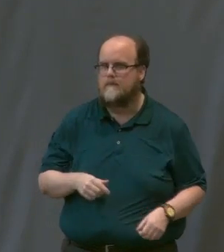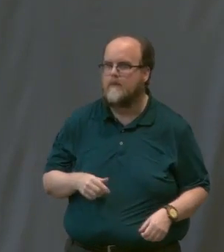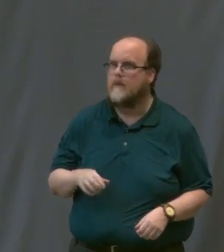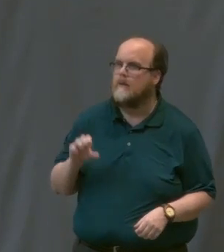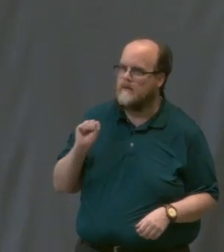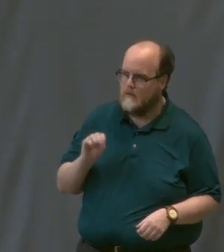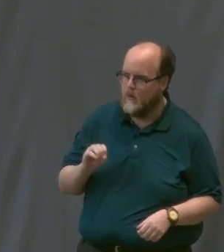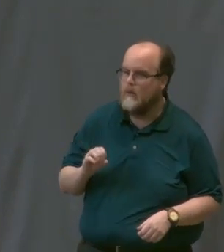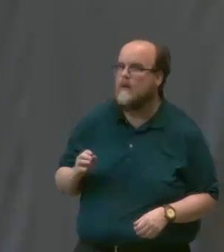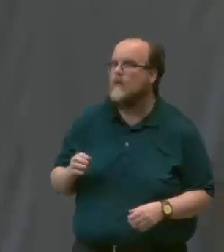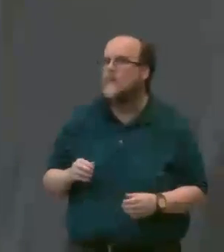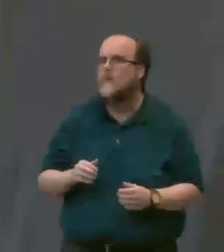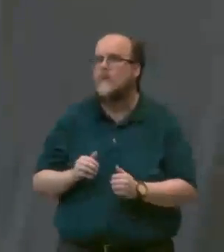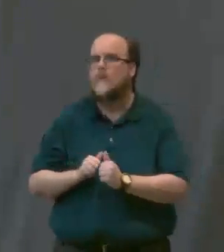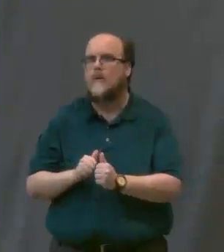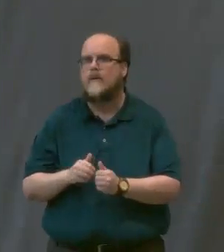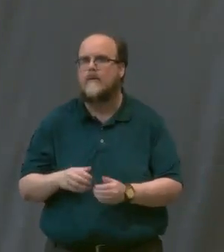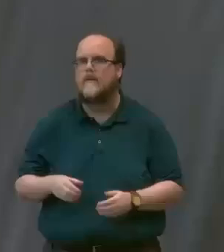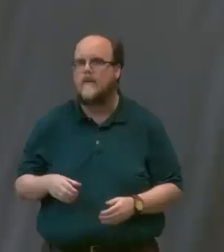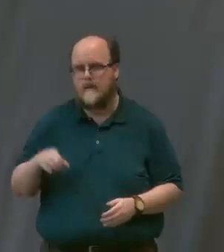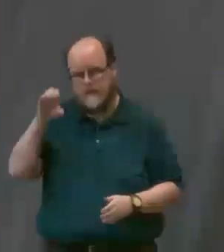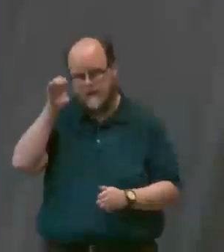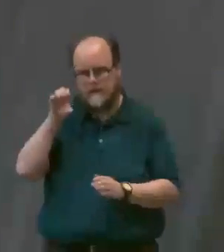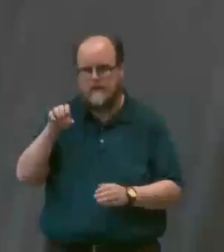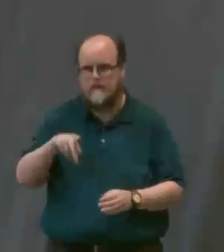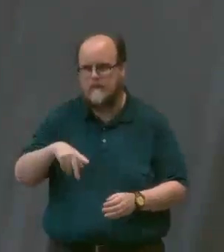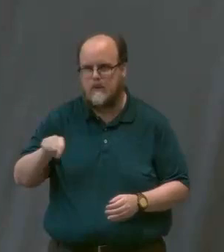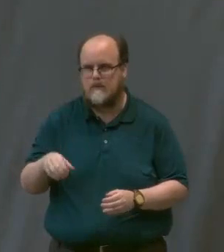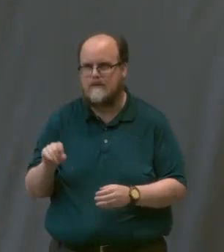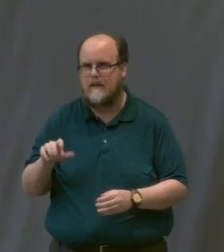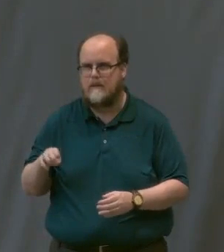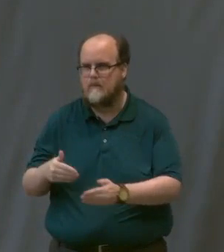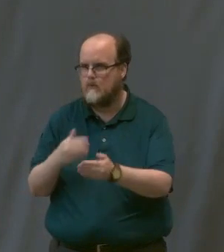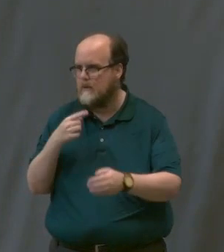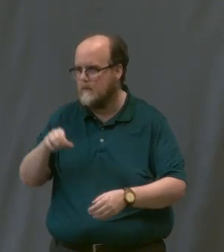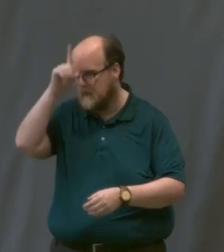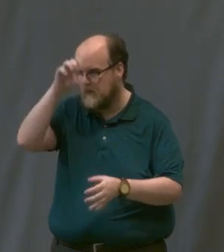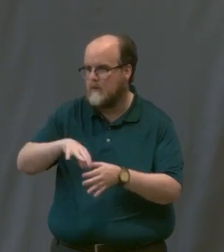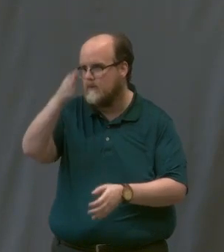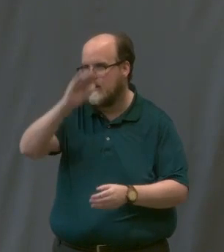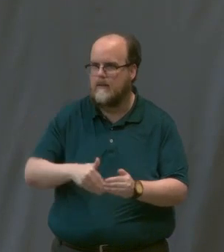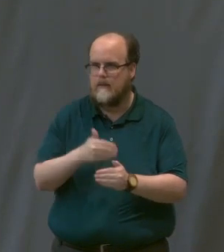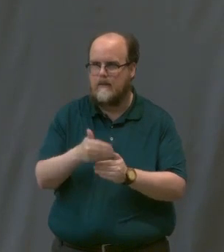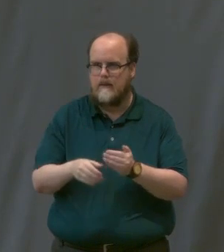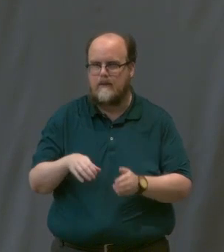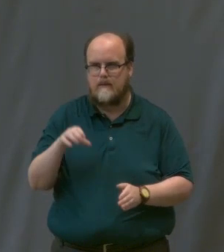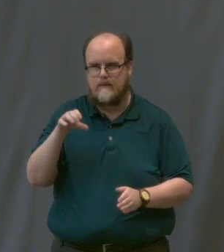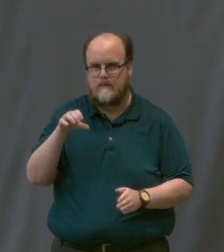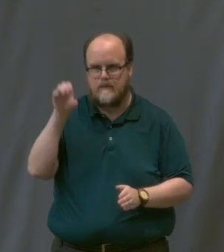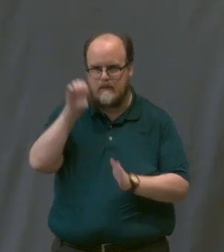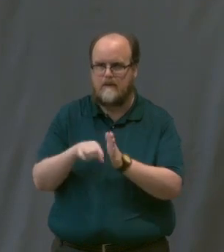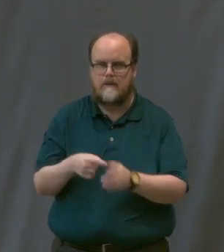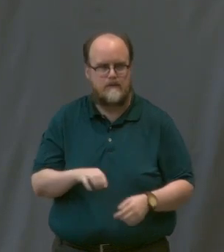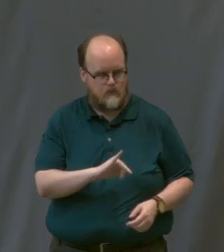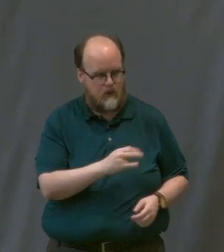So, with the previous slide saying the mystery of God, and the next slide telling John, you're